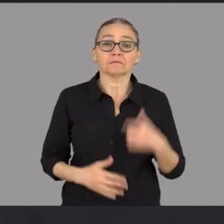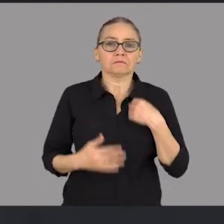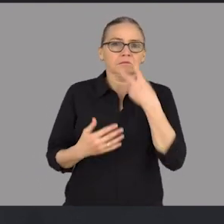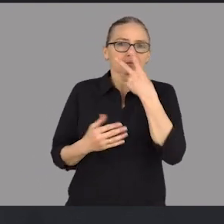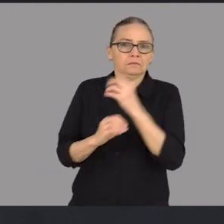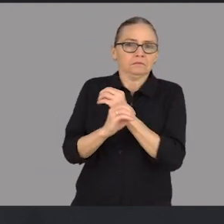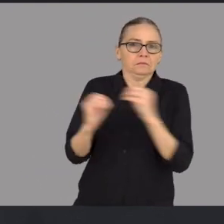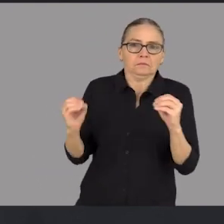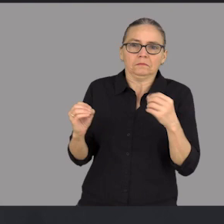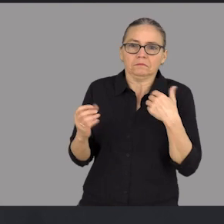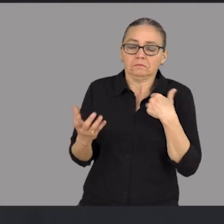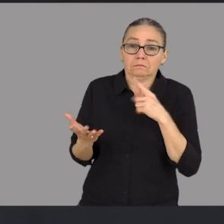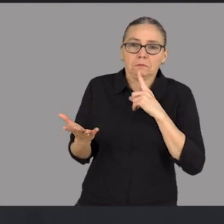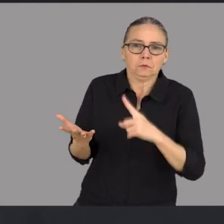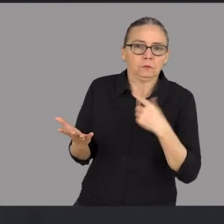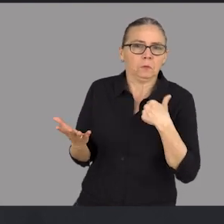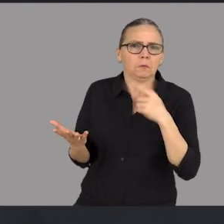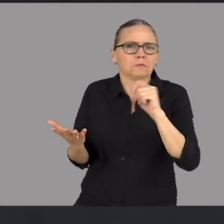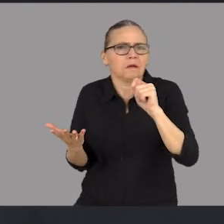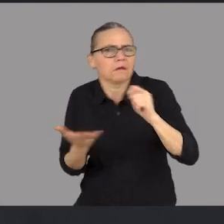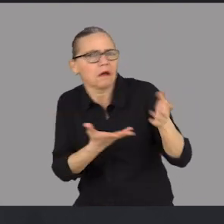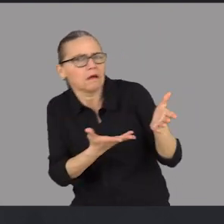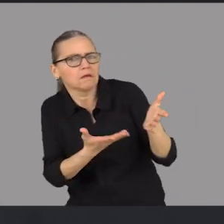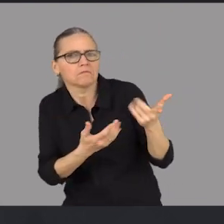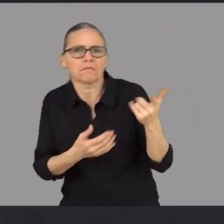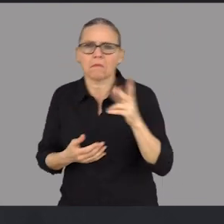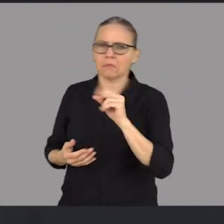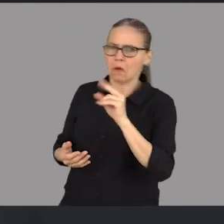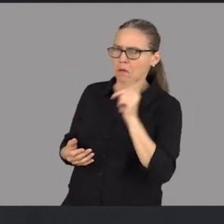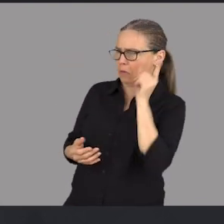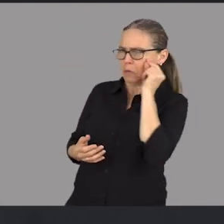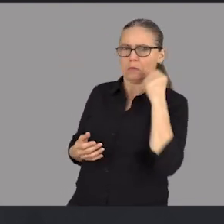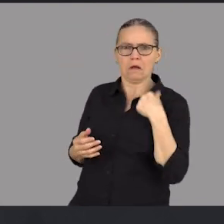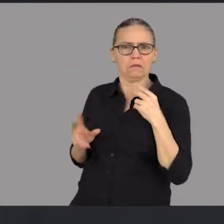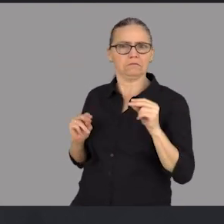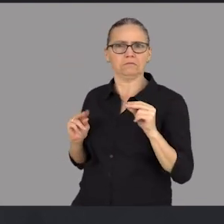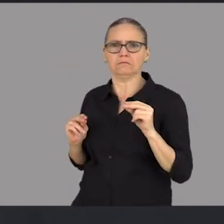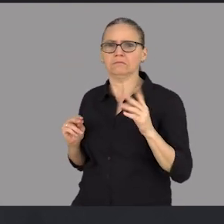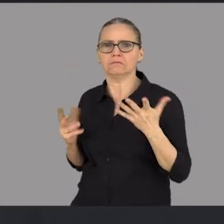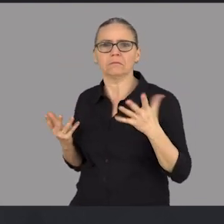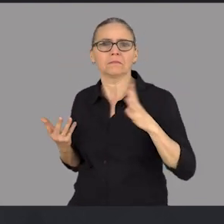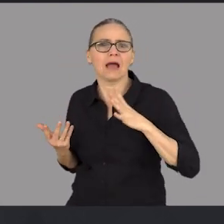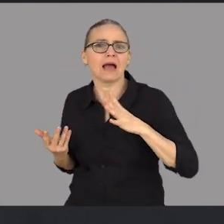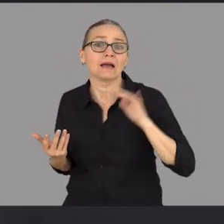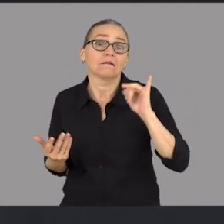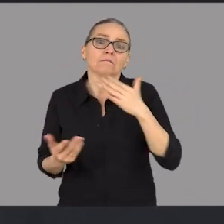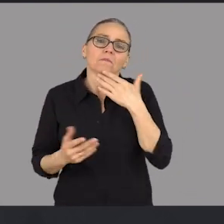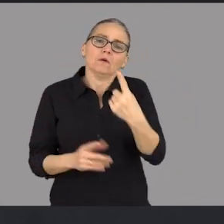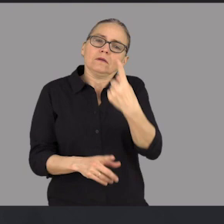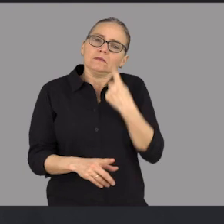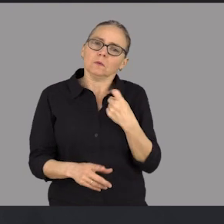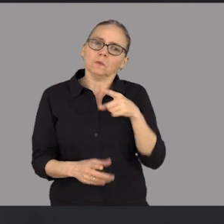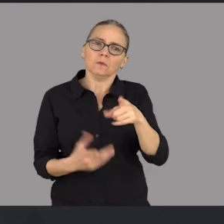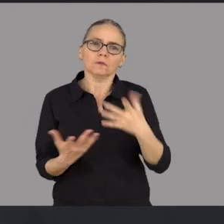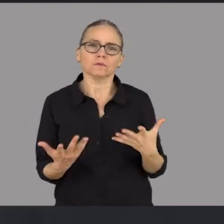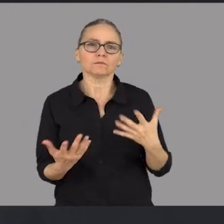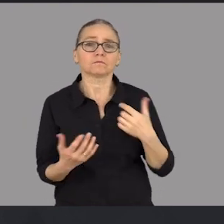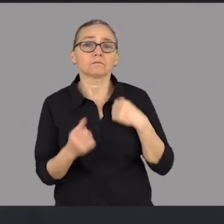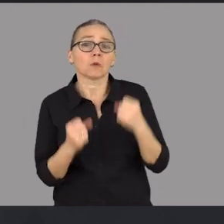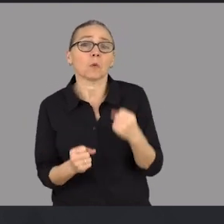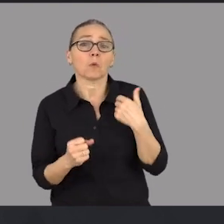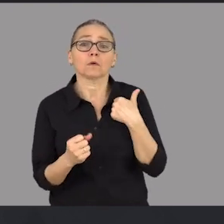No, I am not aware either, but that's a wonderful question. I can certainly add just